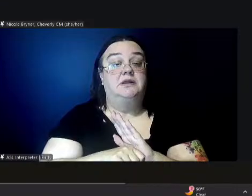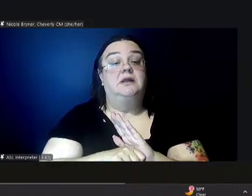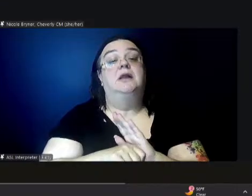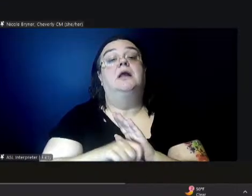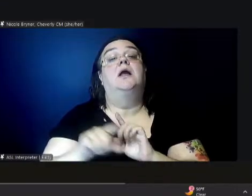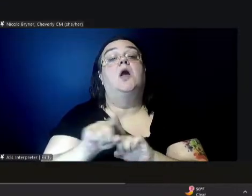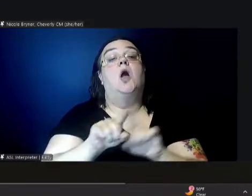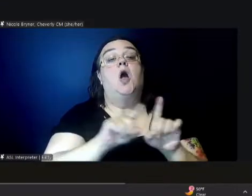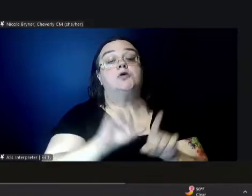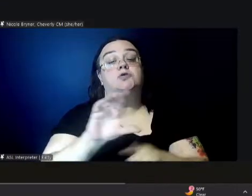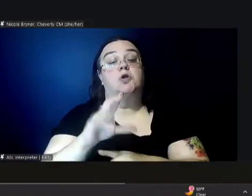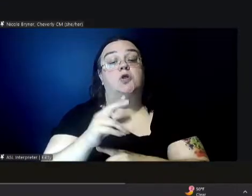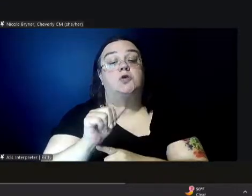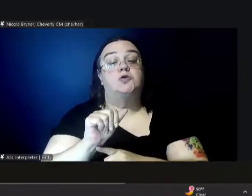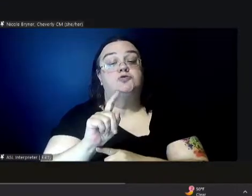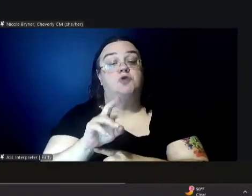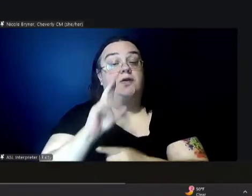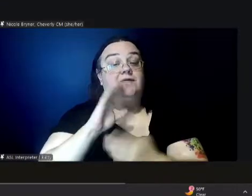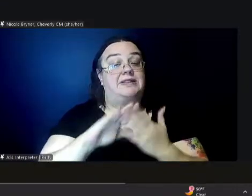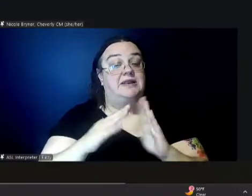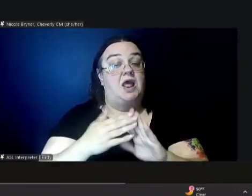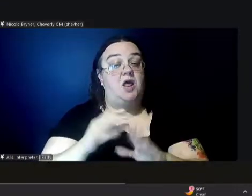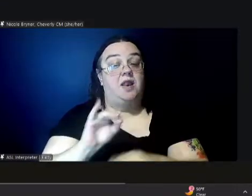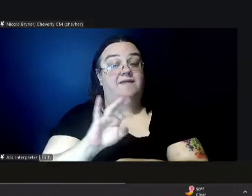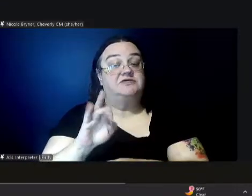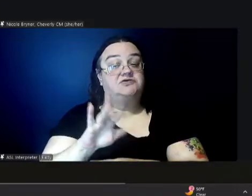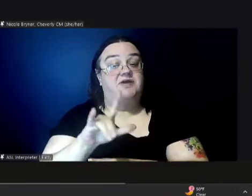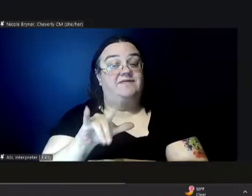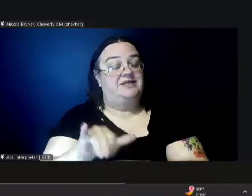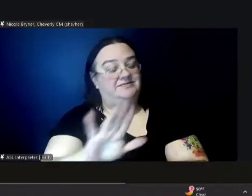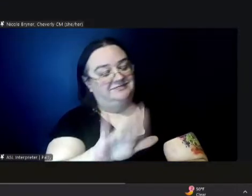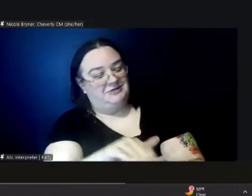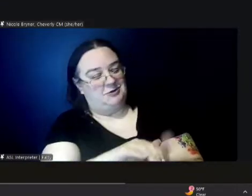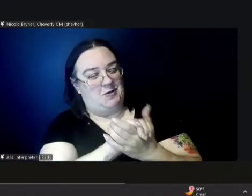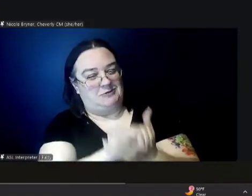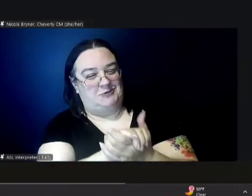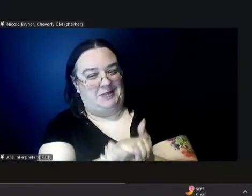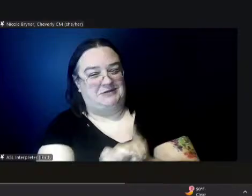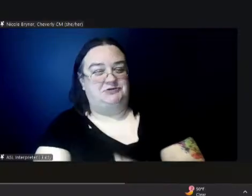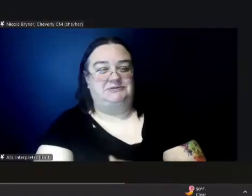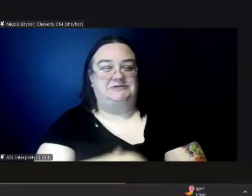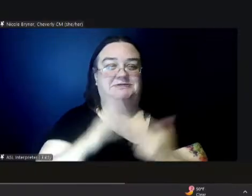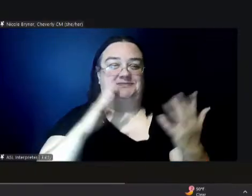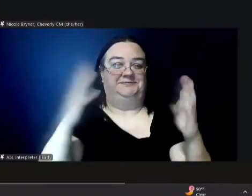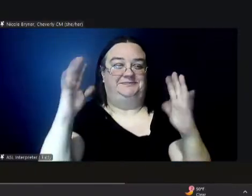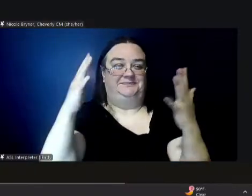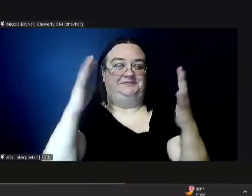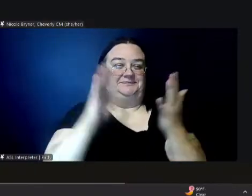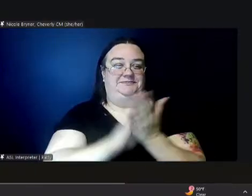of the town of Cheverly. and charter of the town of Cheverly. Congratulations. Thank you. Thank you for your service.